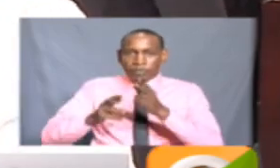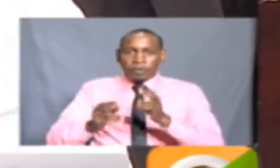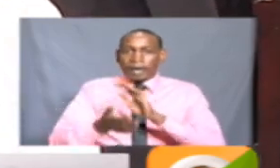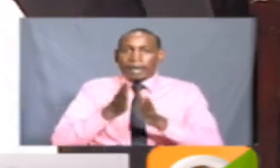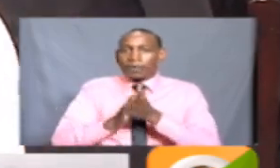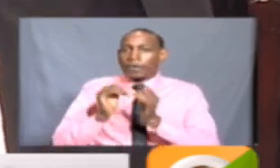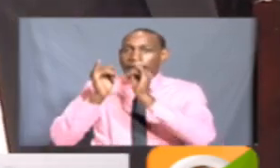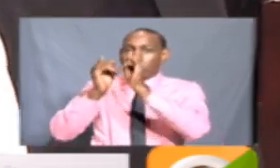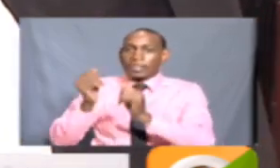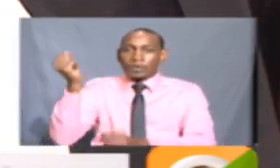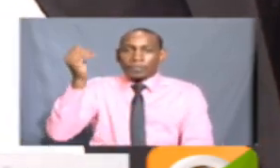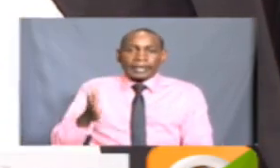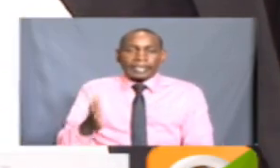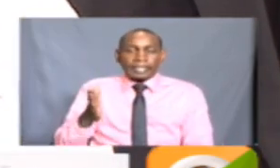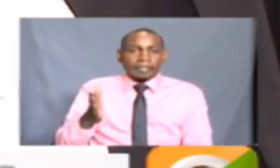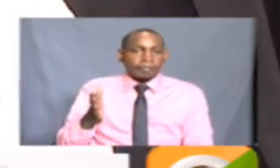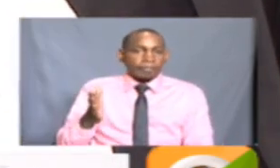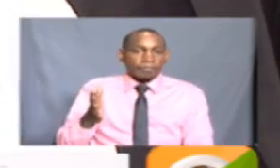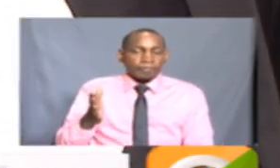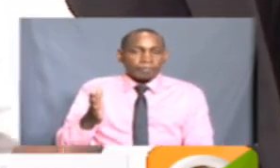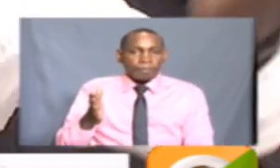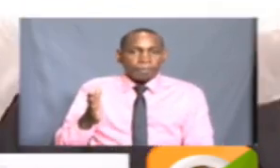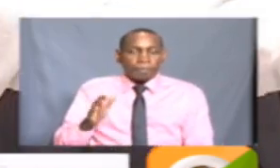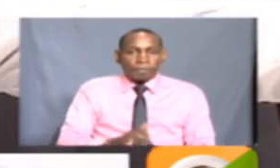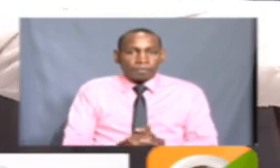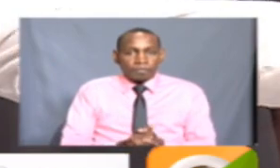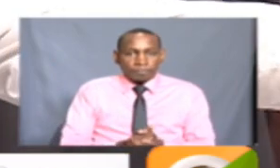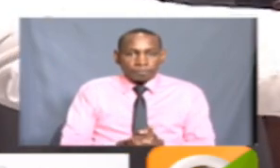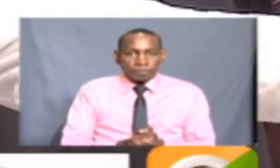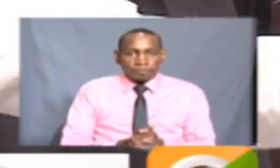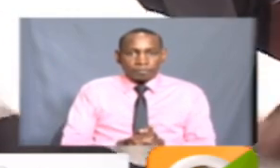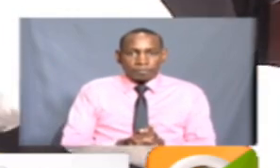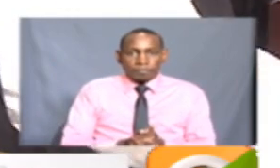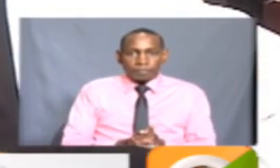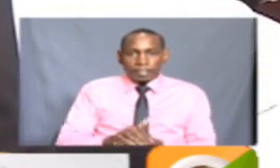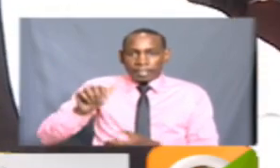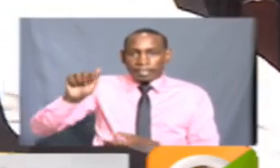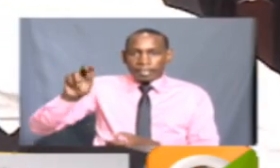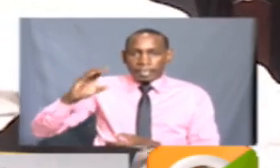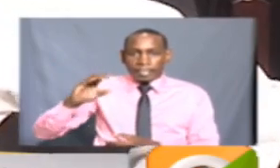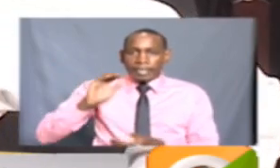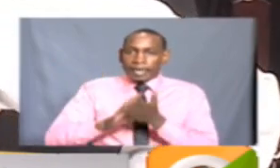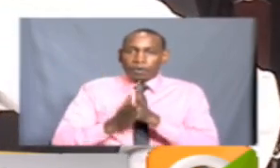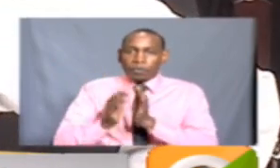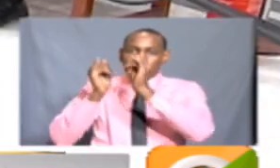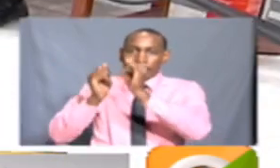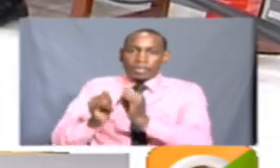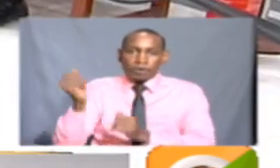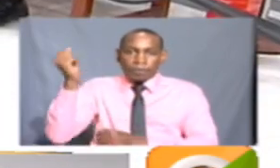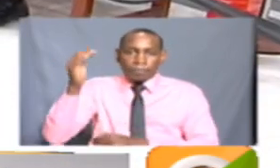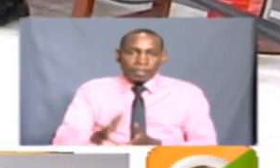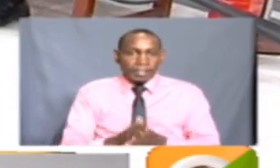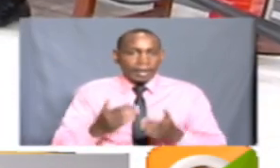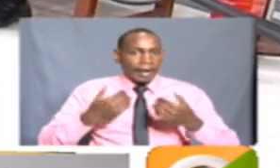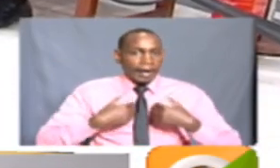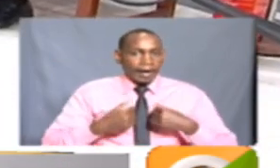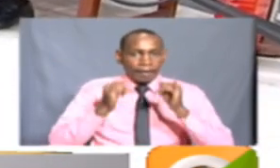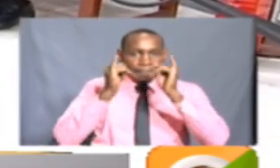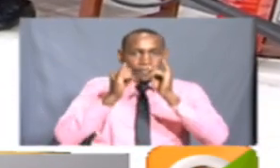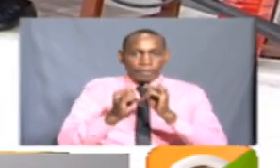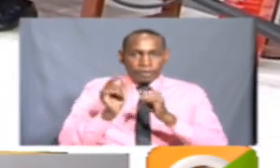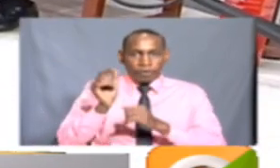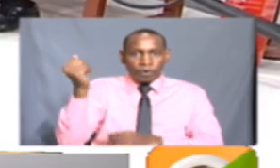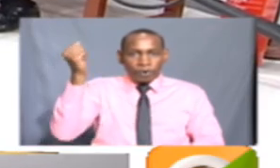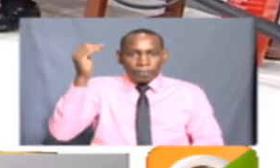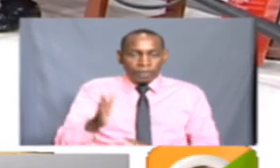anyway. Absolutely. There are no new faces. Barrack, at ANC, there's no new faces. Well, there's a new face, but we'll come